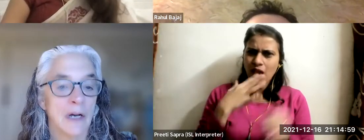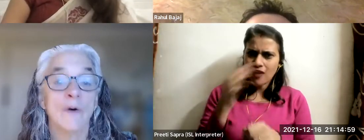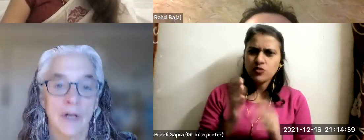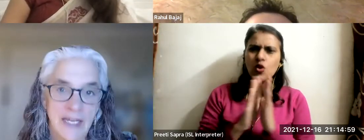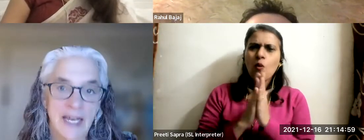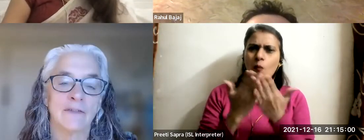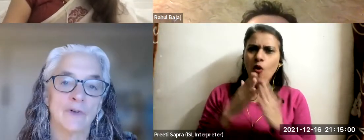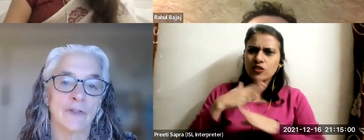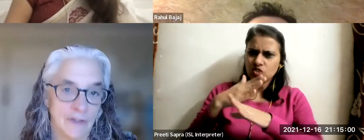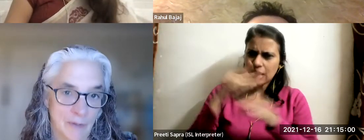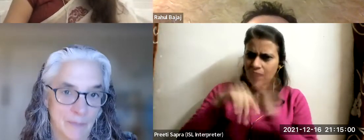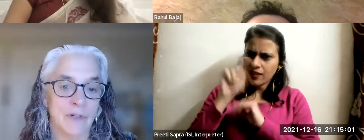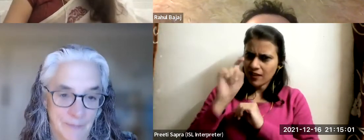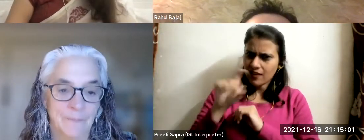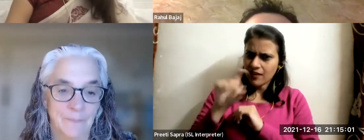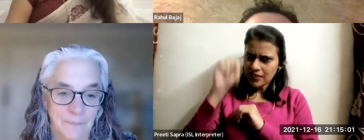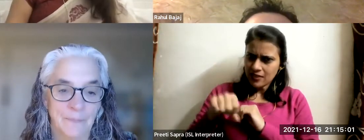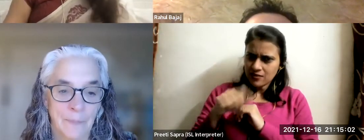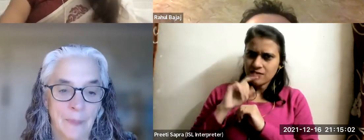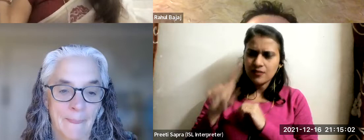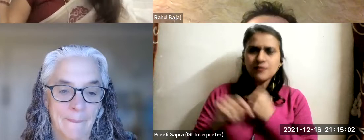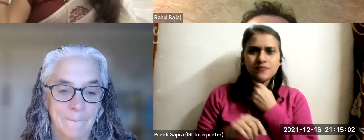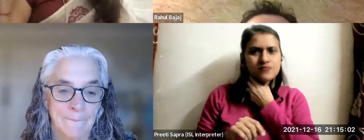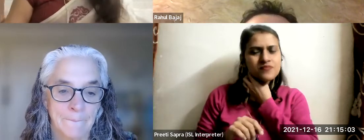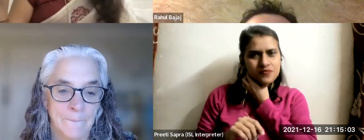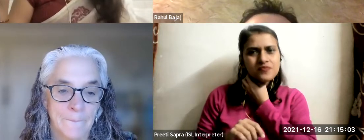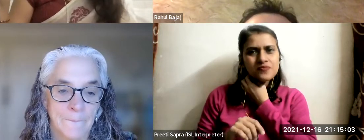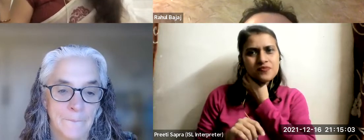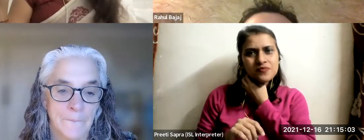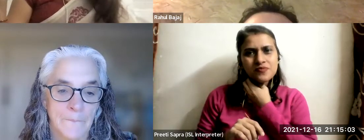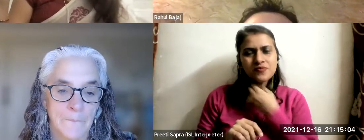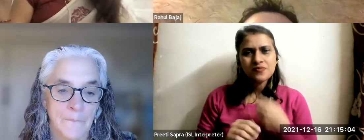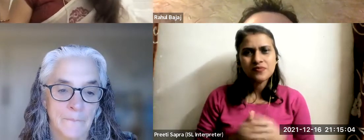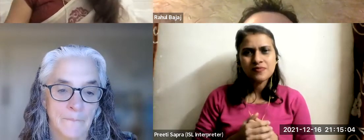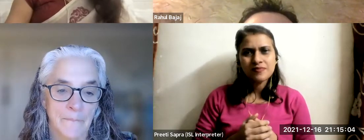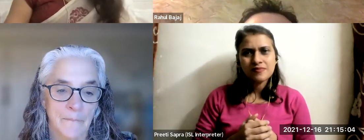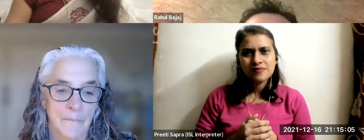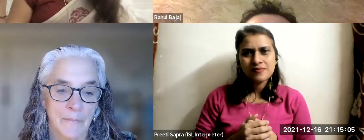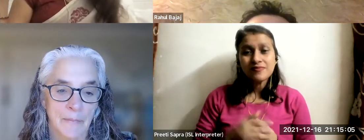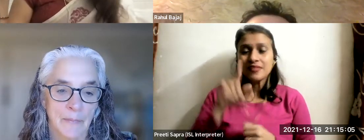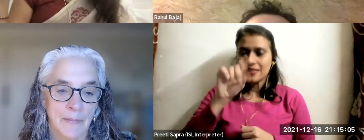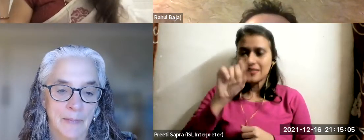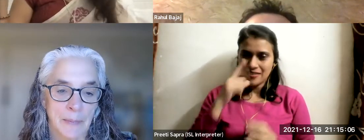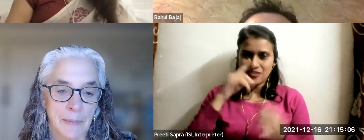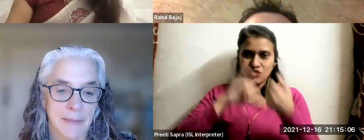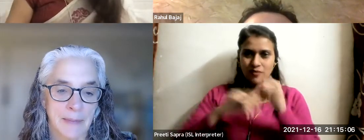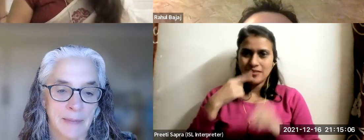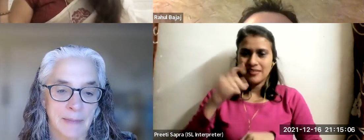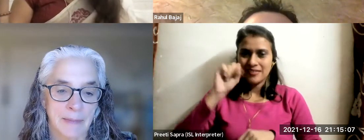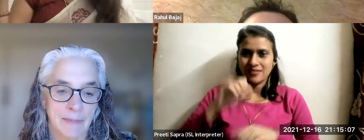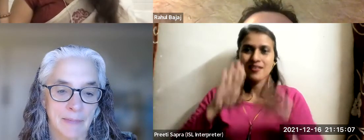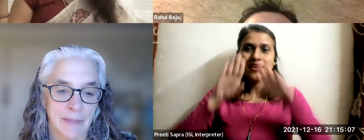on Yes. Bookshare, so yes, you of can course, it's on look for it there. And I just got it in from Amazon on a